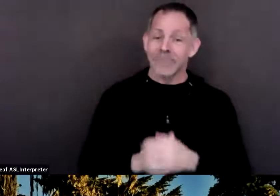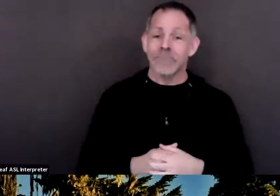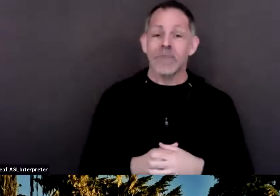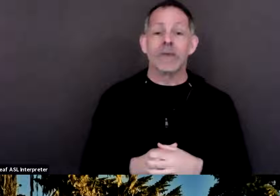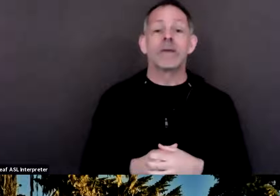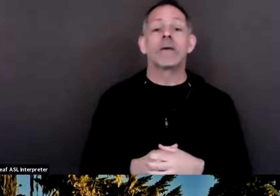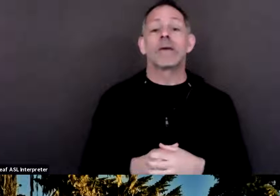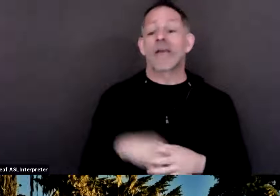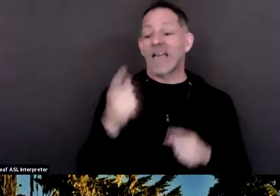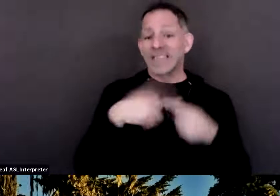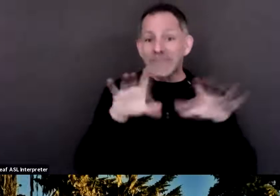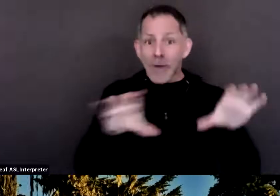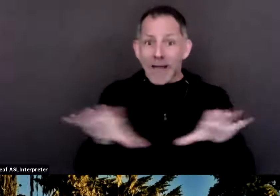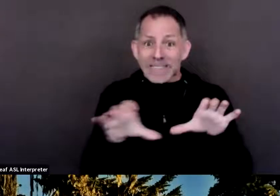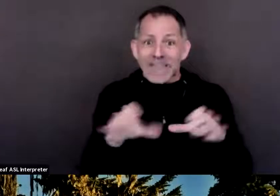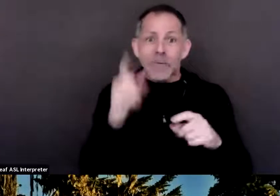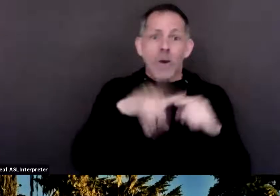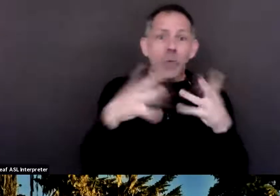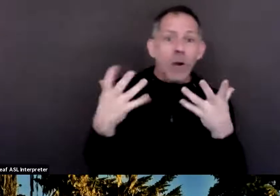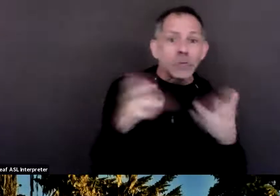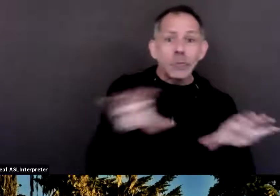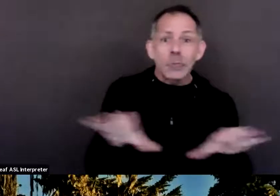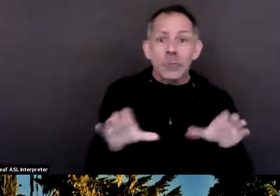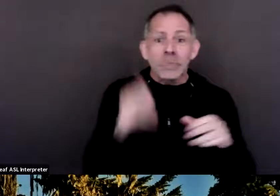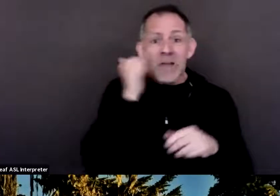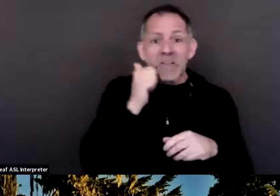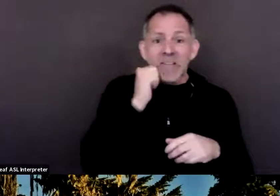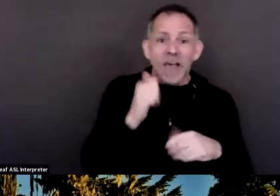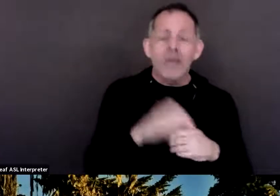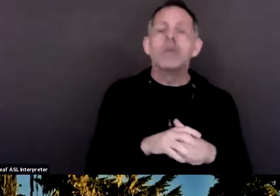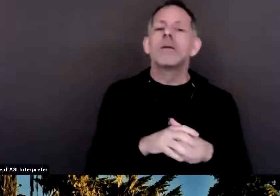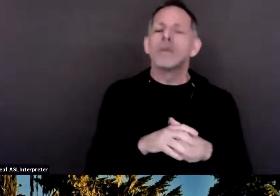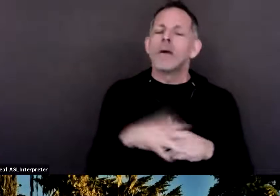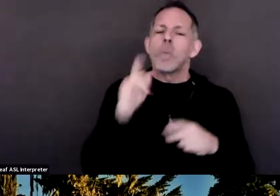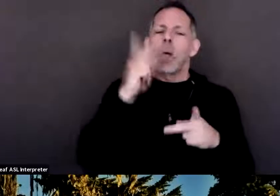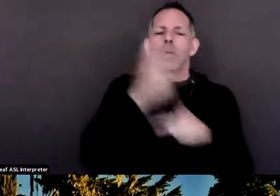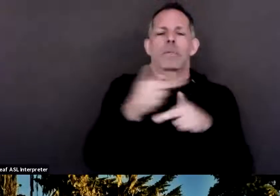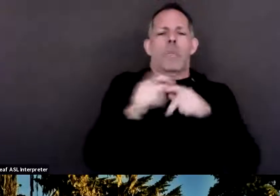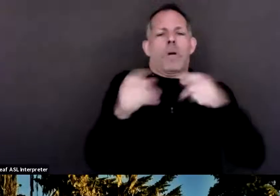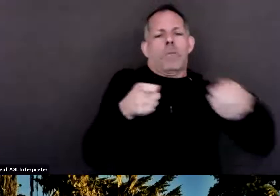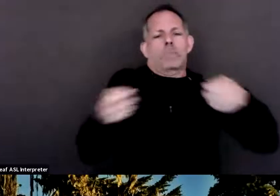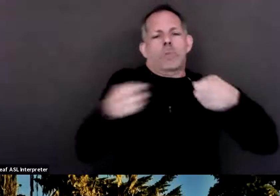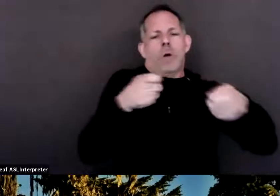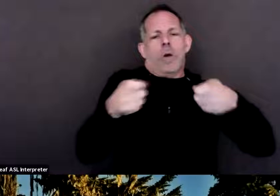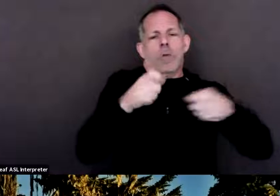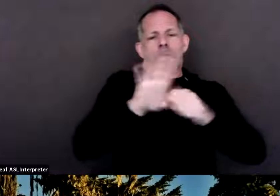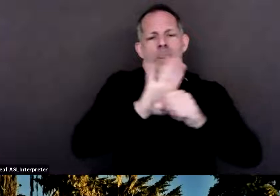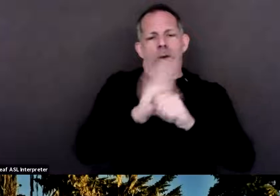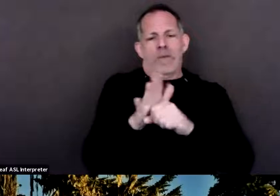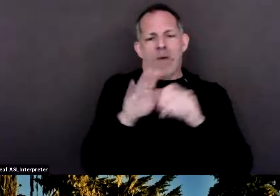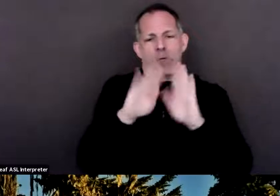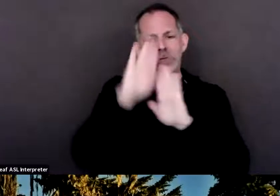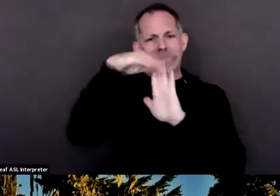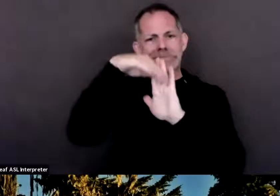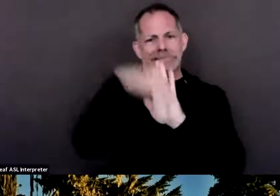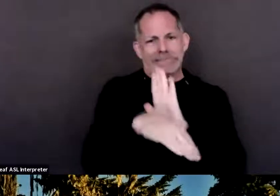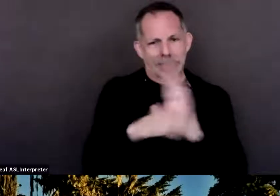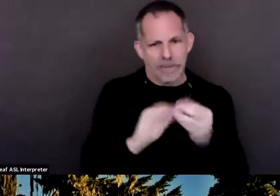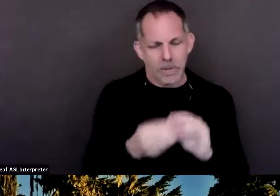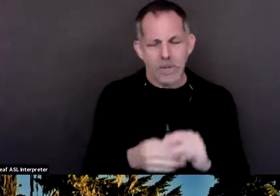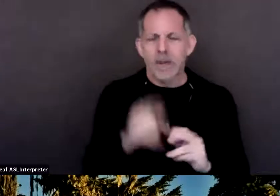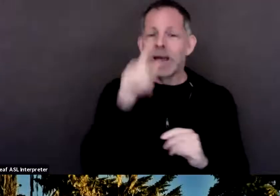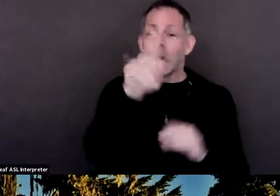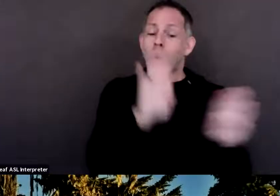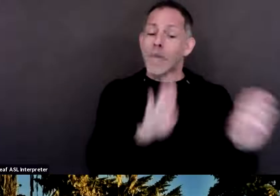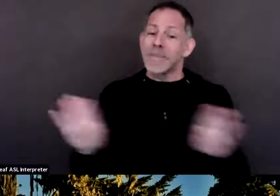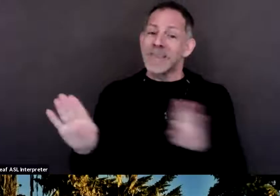chance of avoiding the necessary tighter restrictions that would result, and in the past have choked the